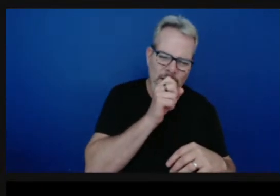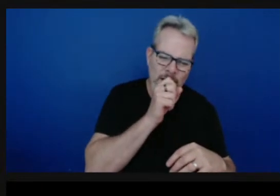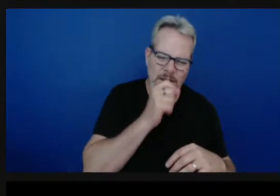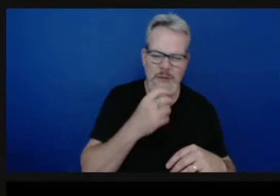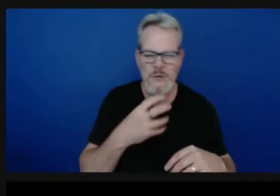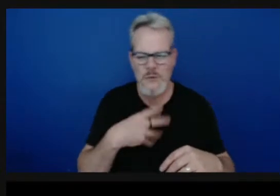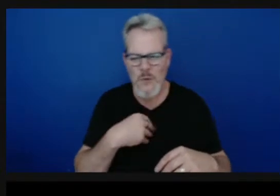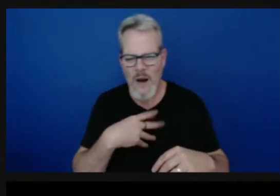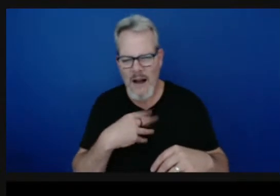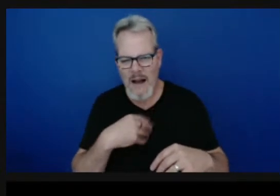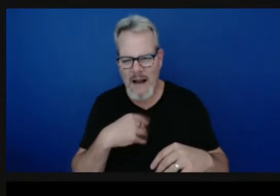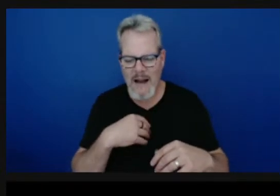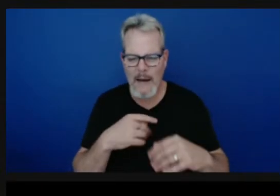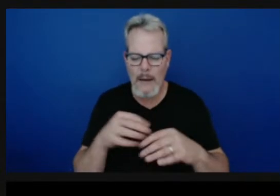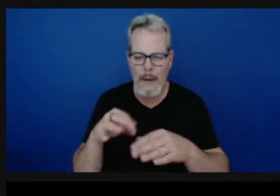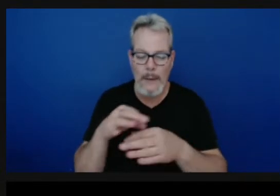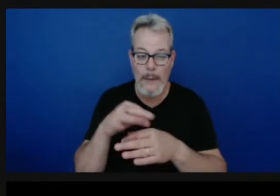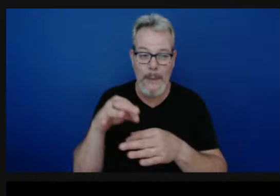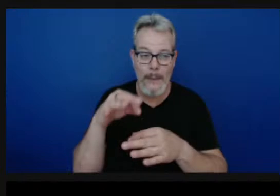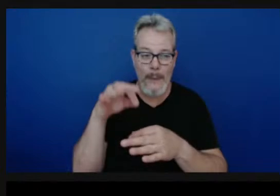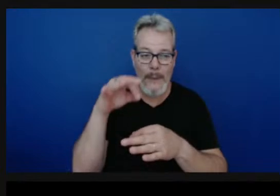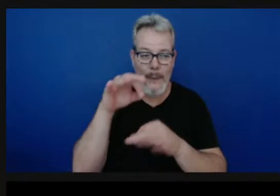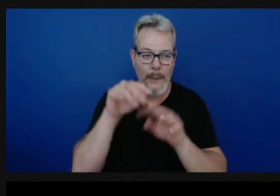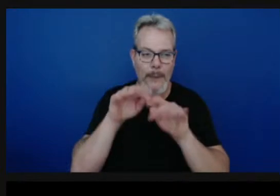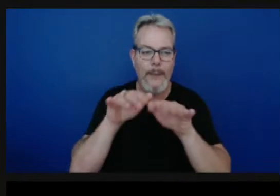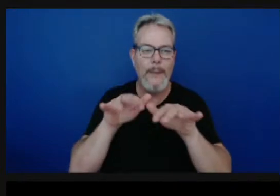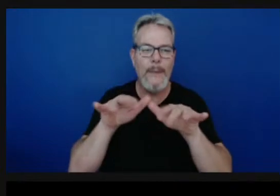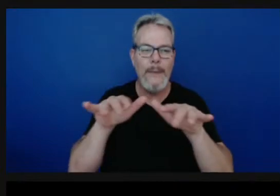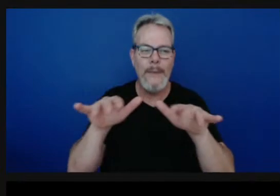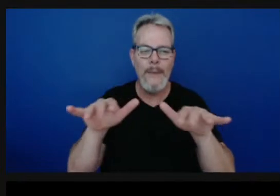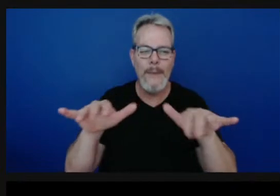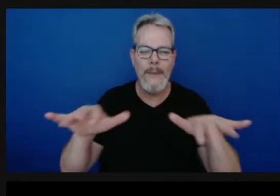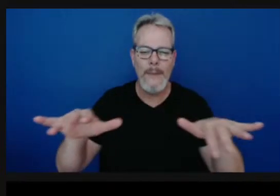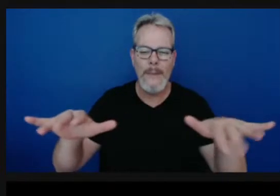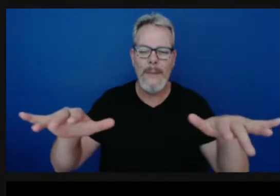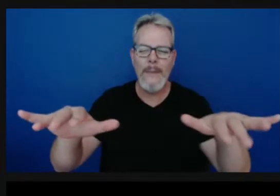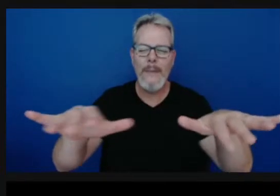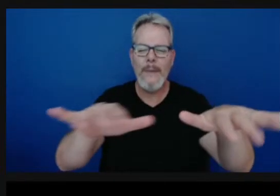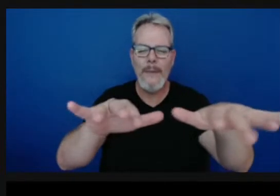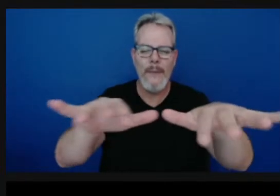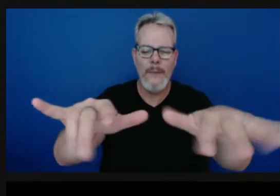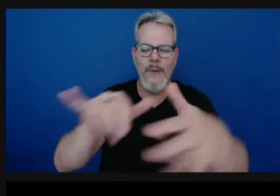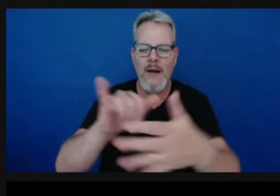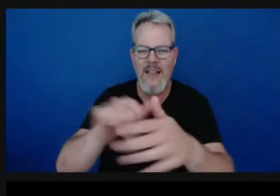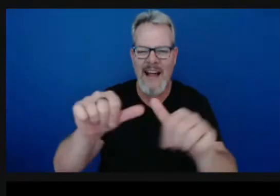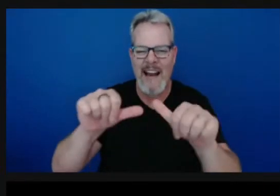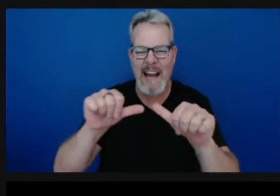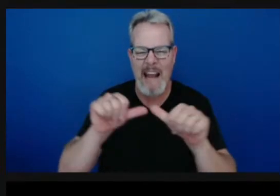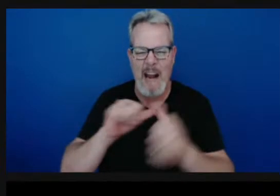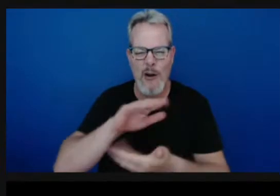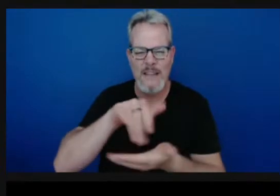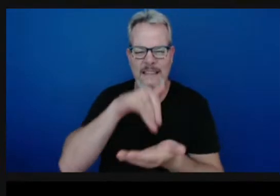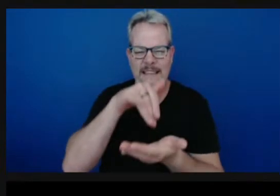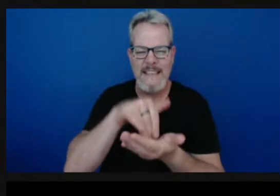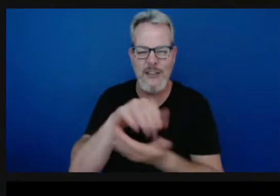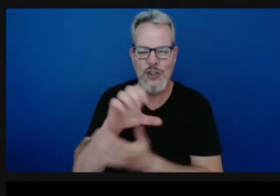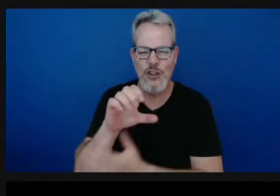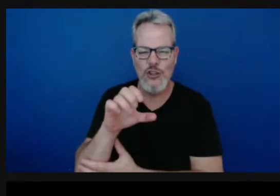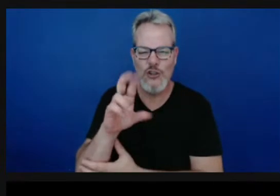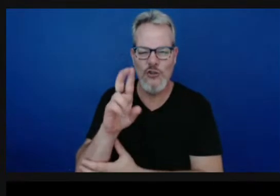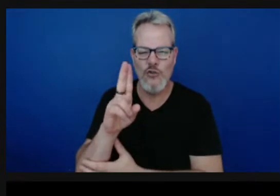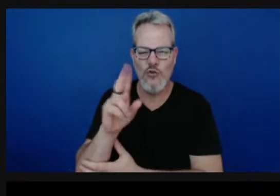where all these gases have been escaping around this original central core of crust that was covering the lava